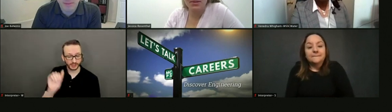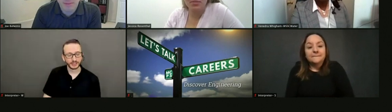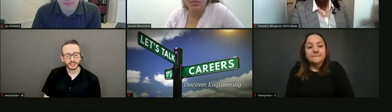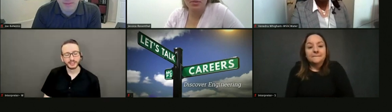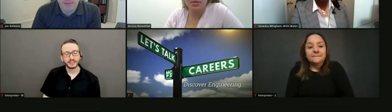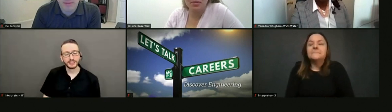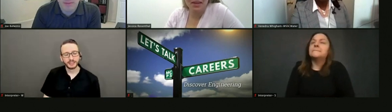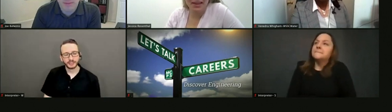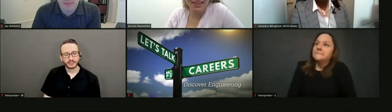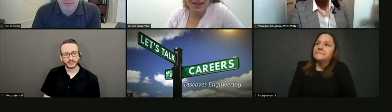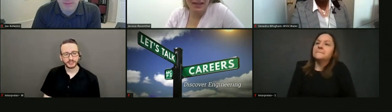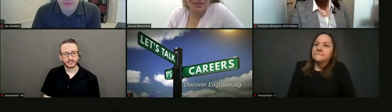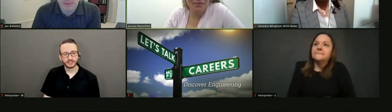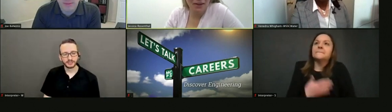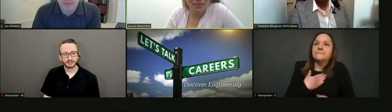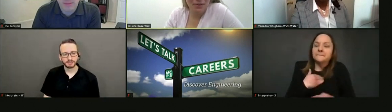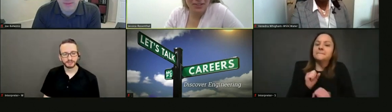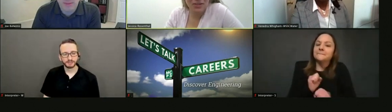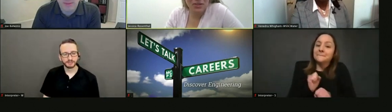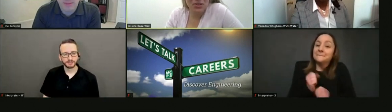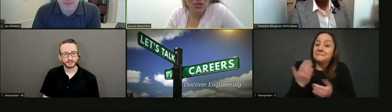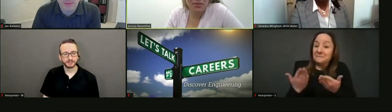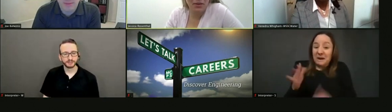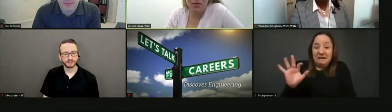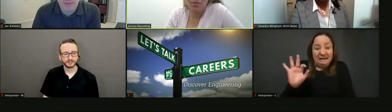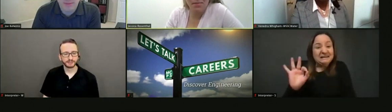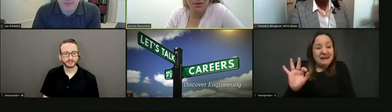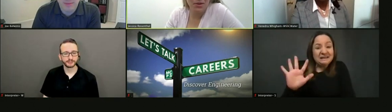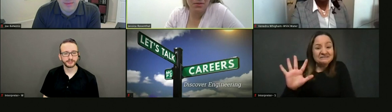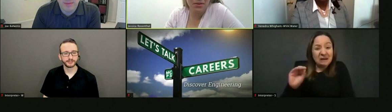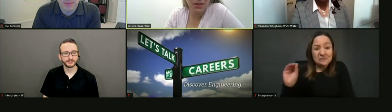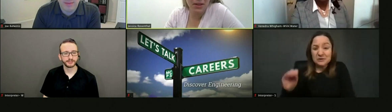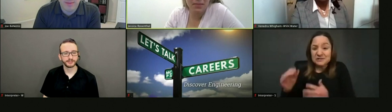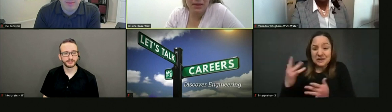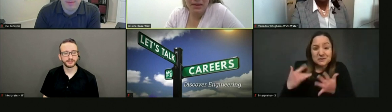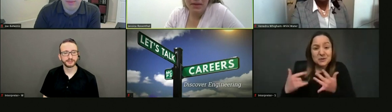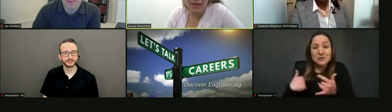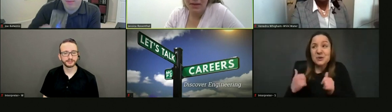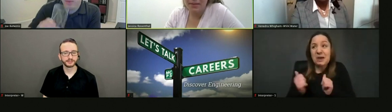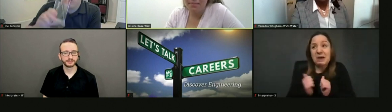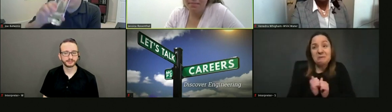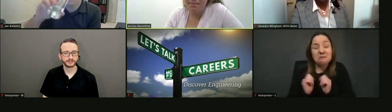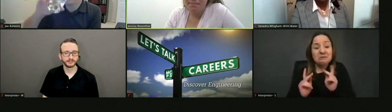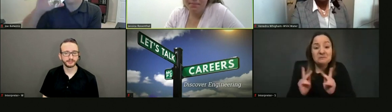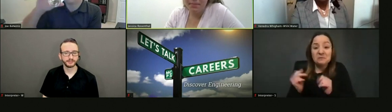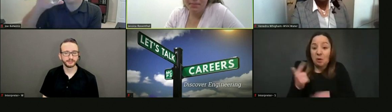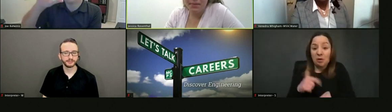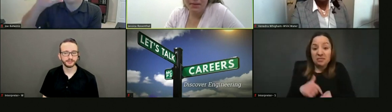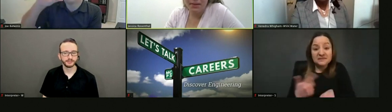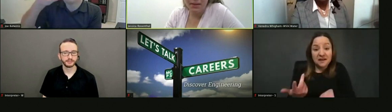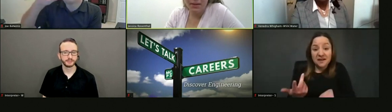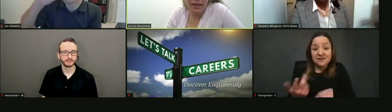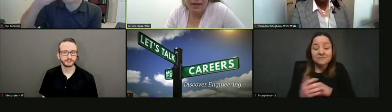Yeah, I'd say my work is probably like 95% social. I'm working with people all the time.